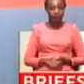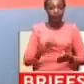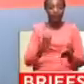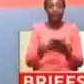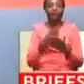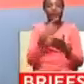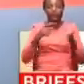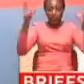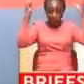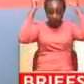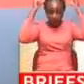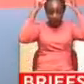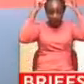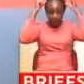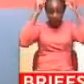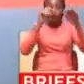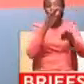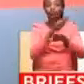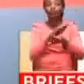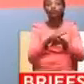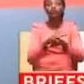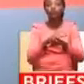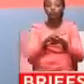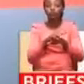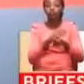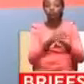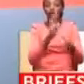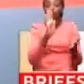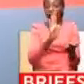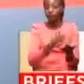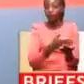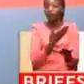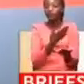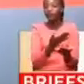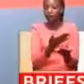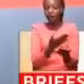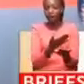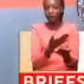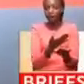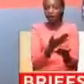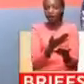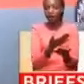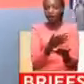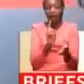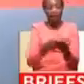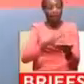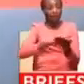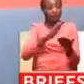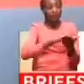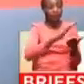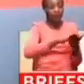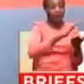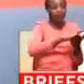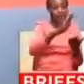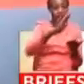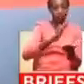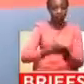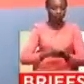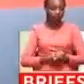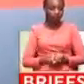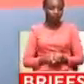to follow the master copies wherever the masters go. So if it's distributed through YouTube, if it's distributed